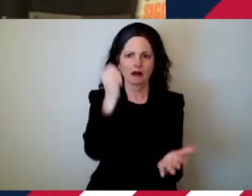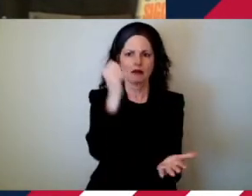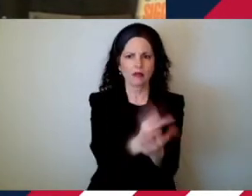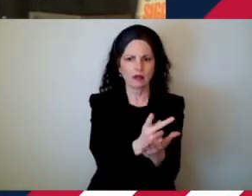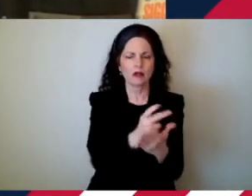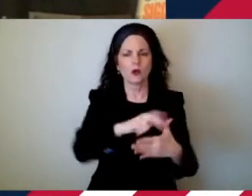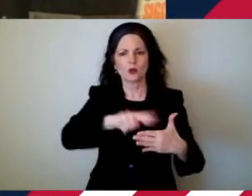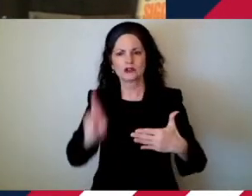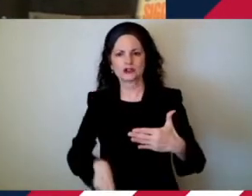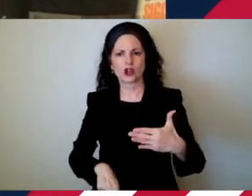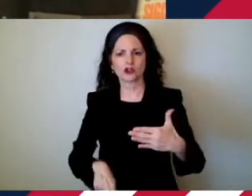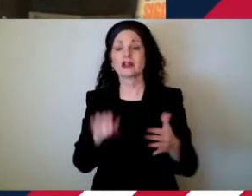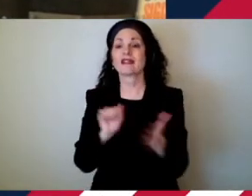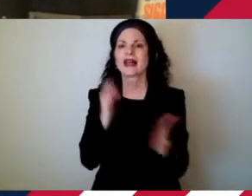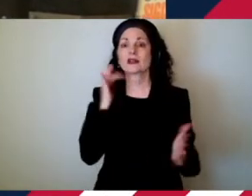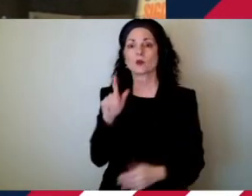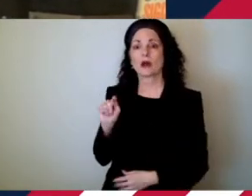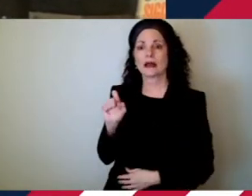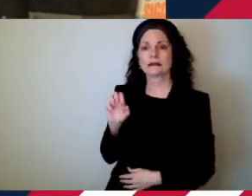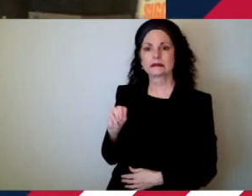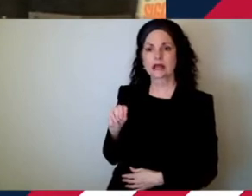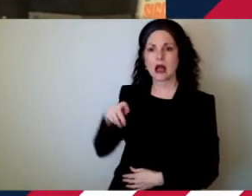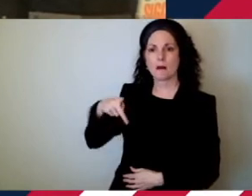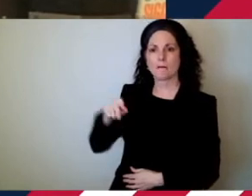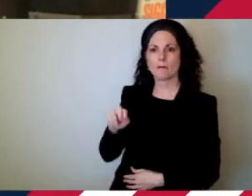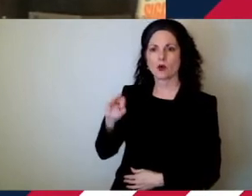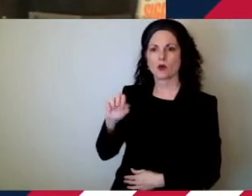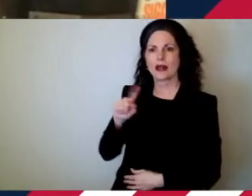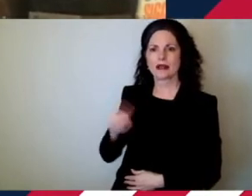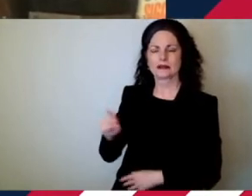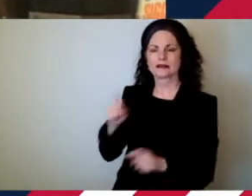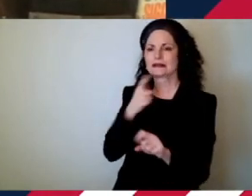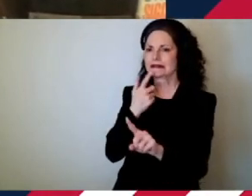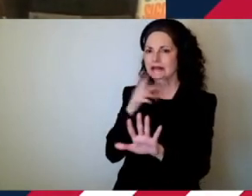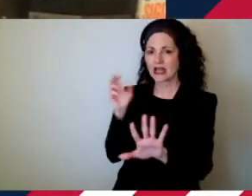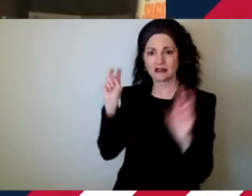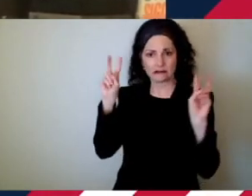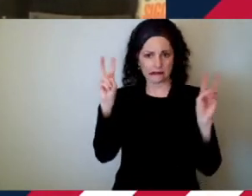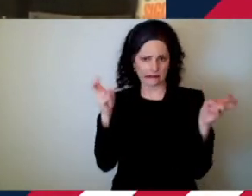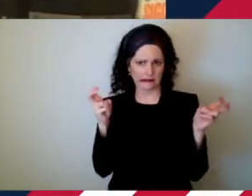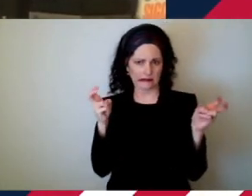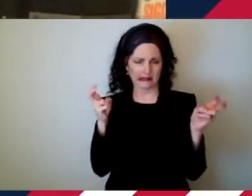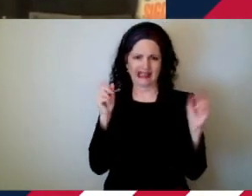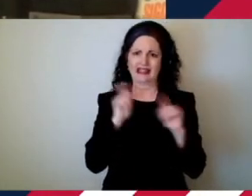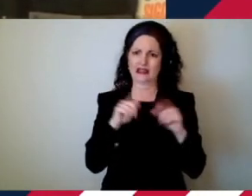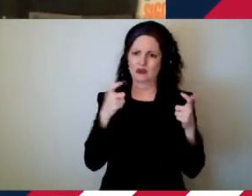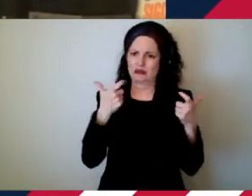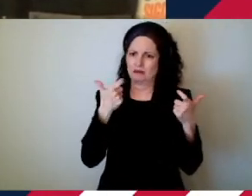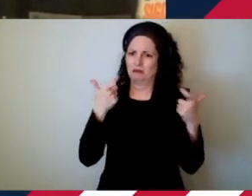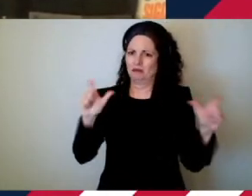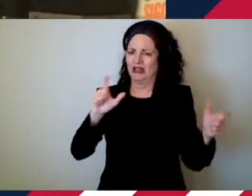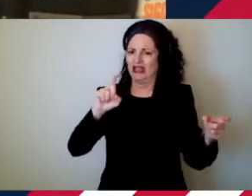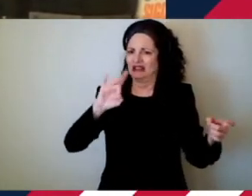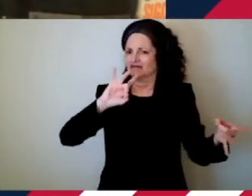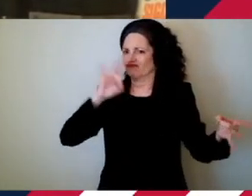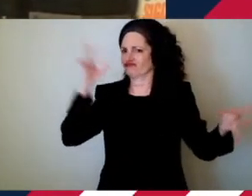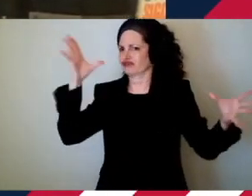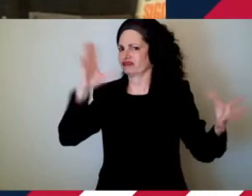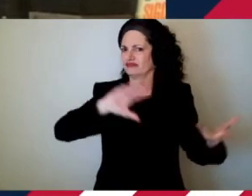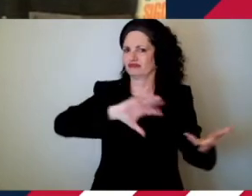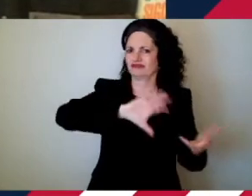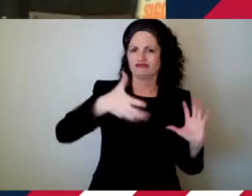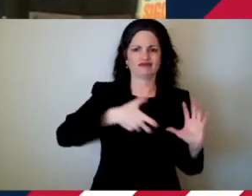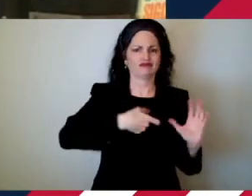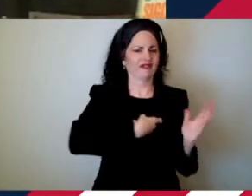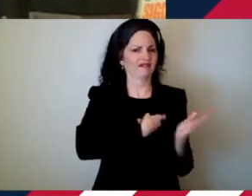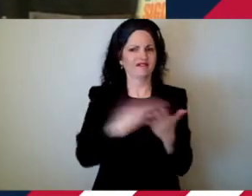Tom Perez called the 2020 Iowa caucuses a, quote, major league failure. None of these problems would have happened if Iowa used